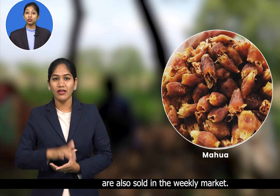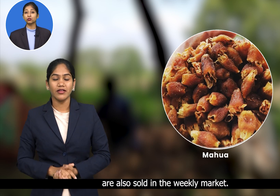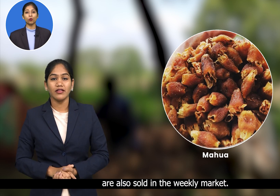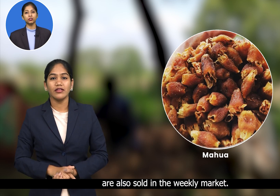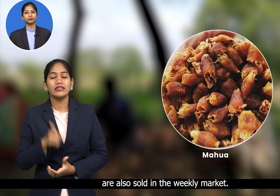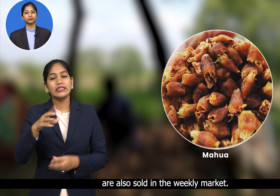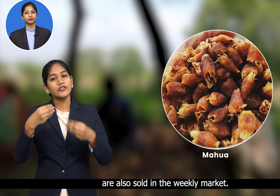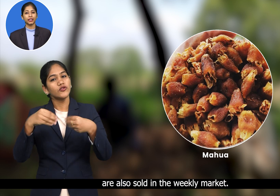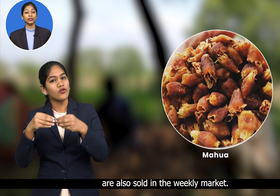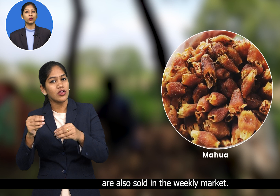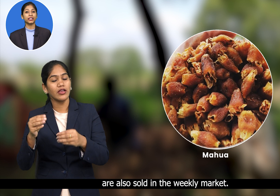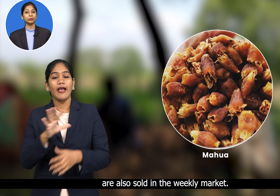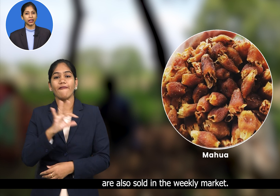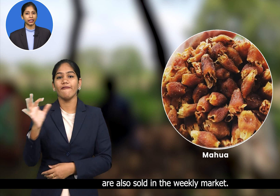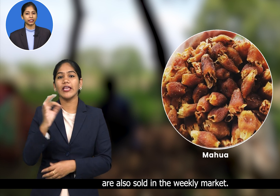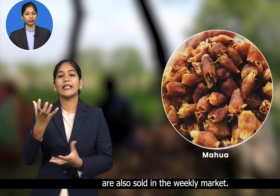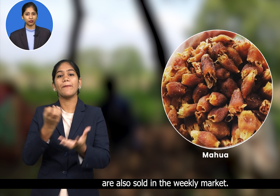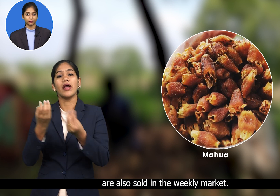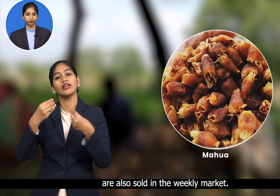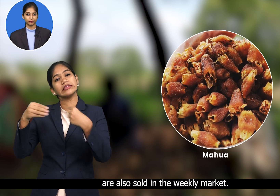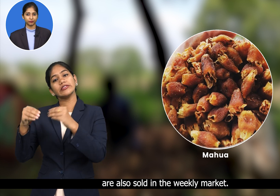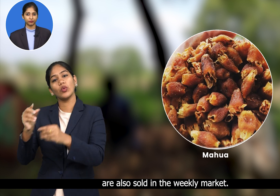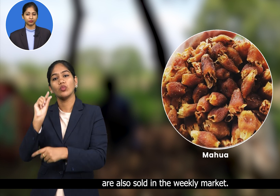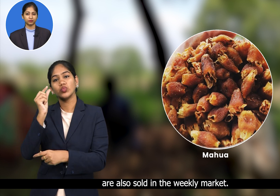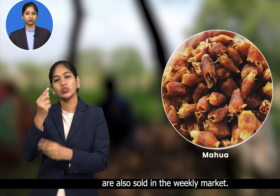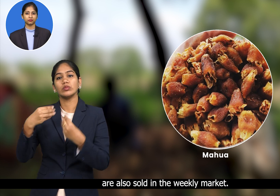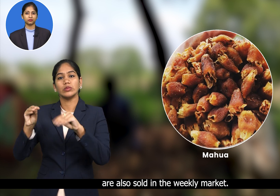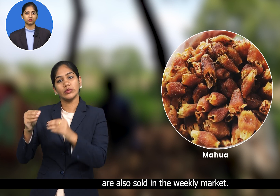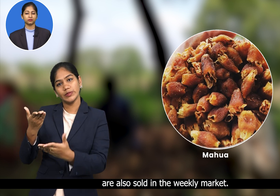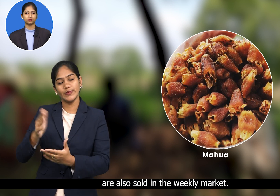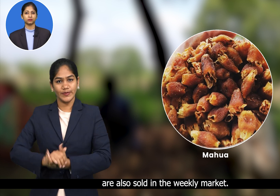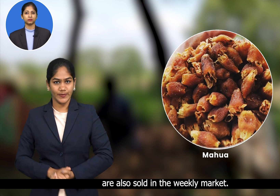are also sold in the weekly market.